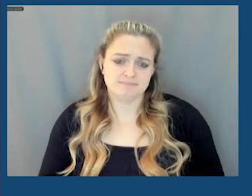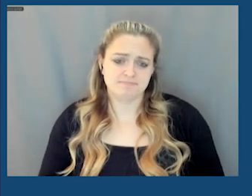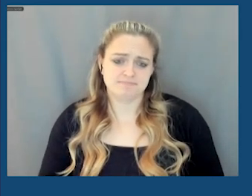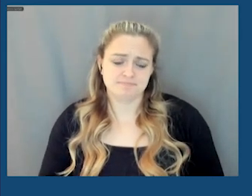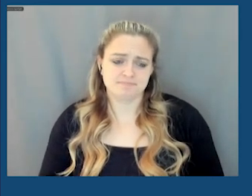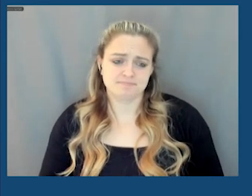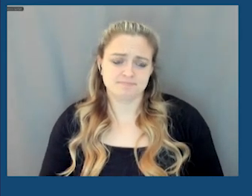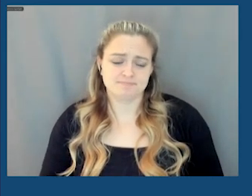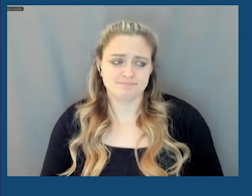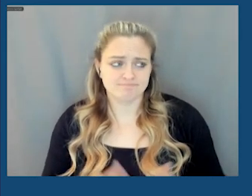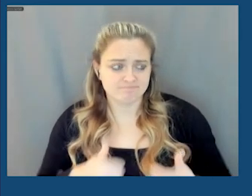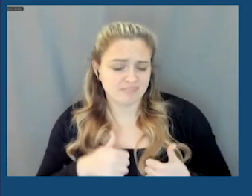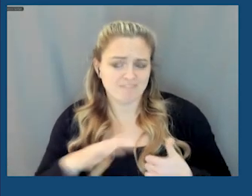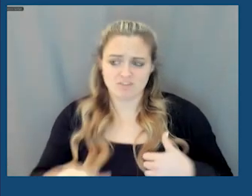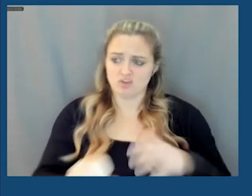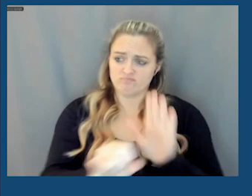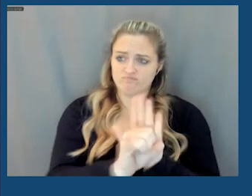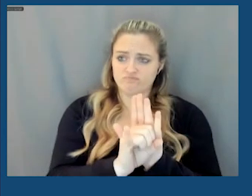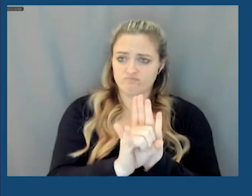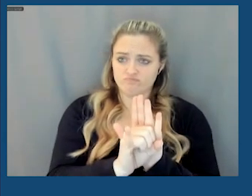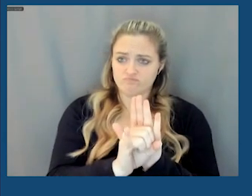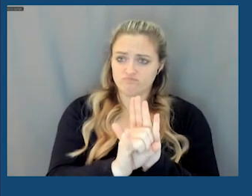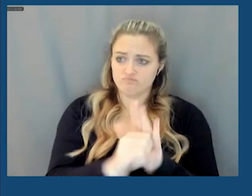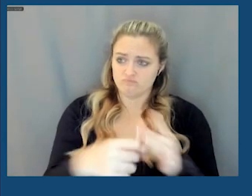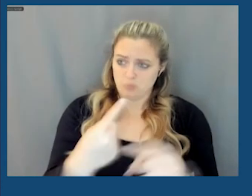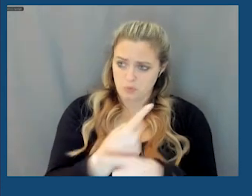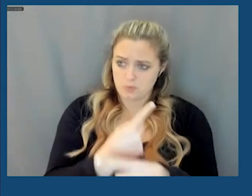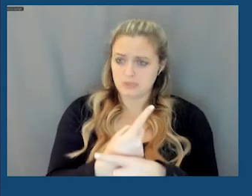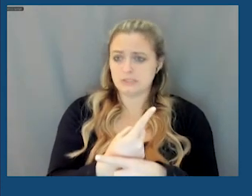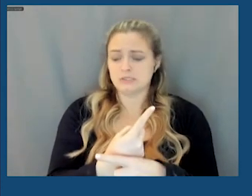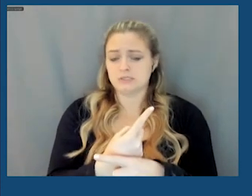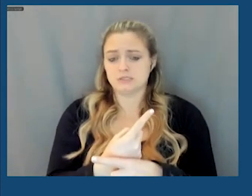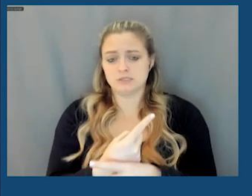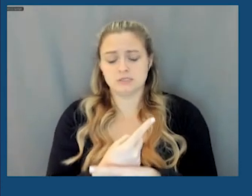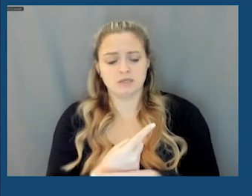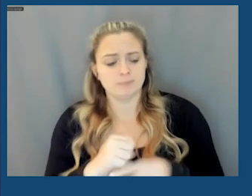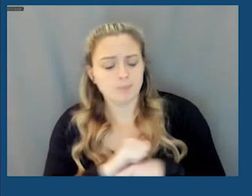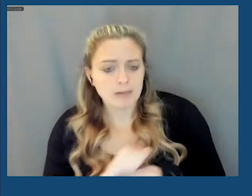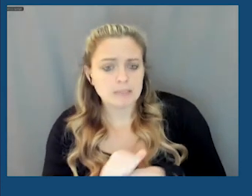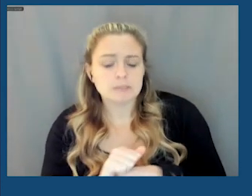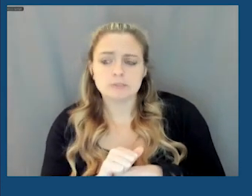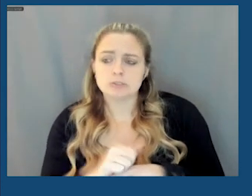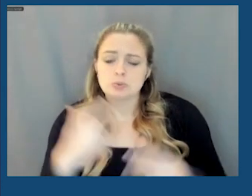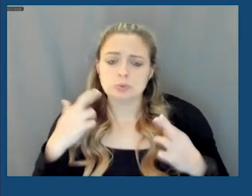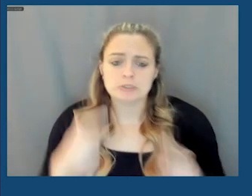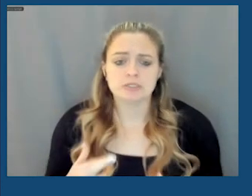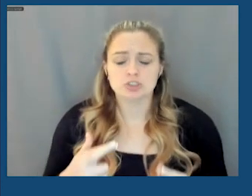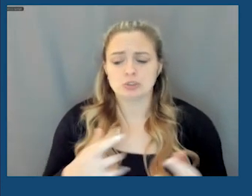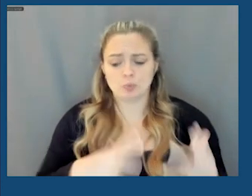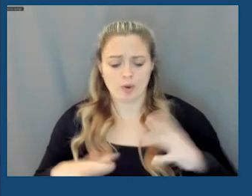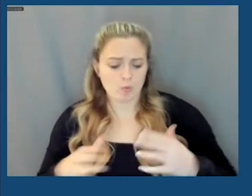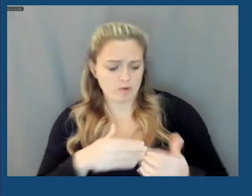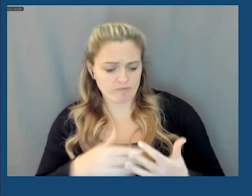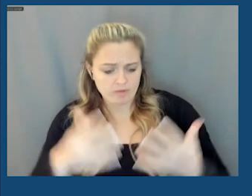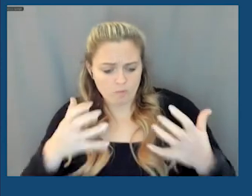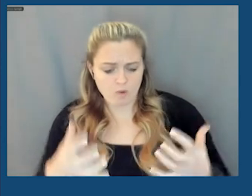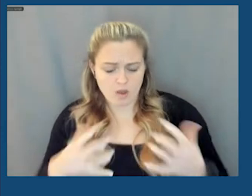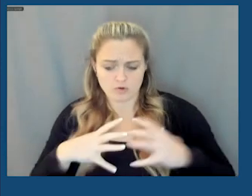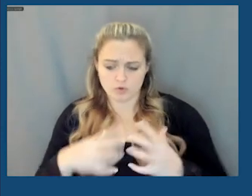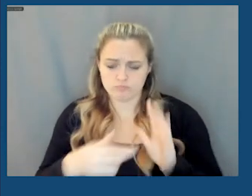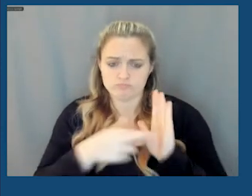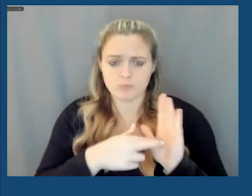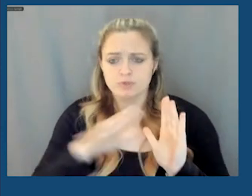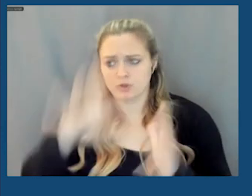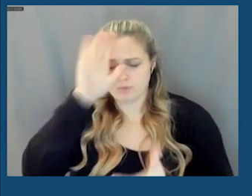live their true identity, practice their faith, wear the clothes they choose to wear to represent their